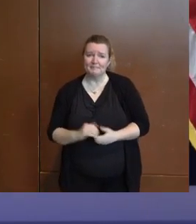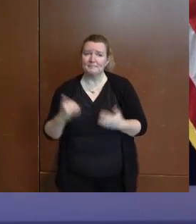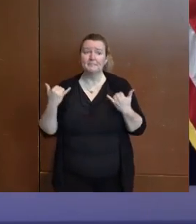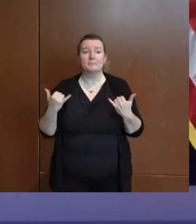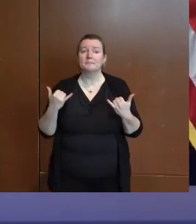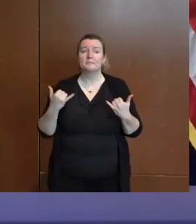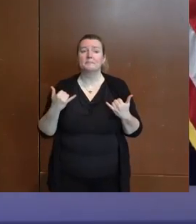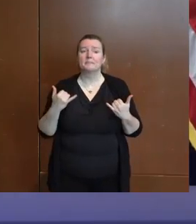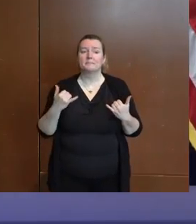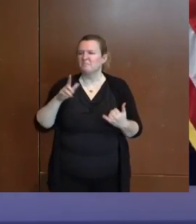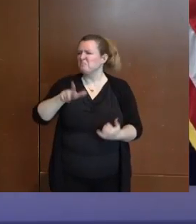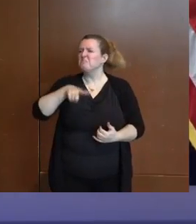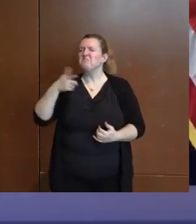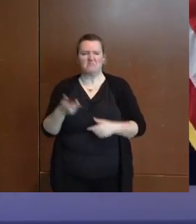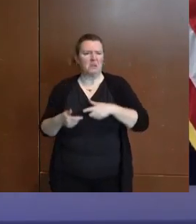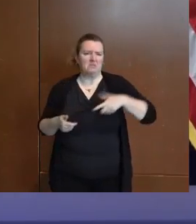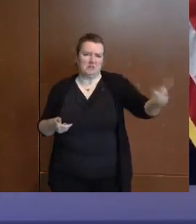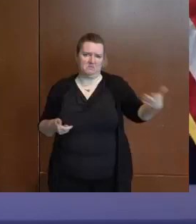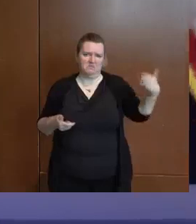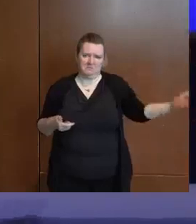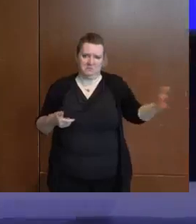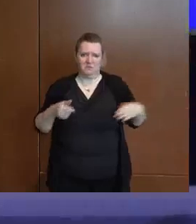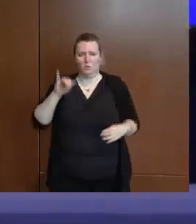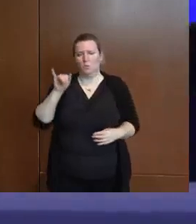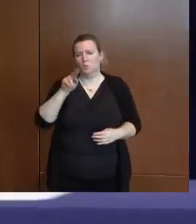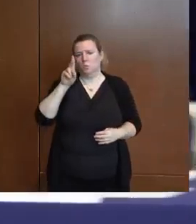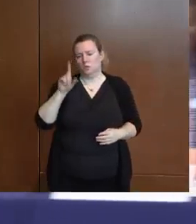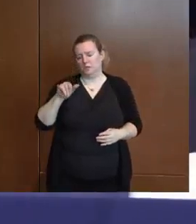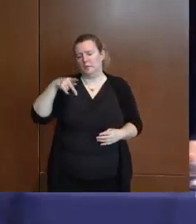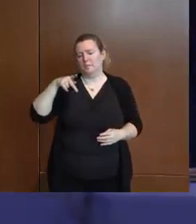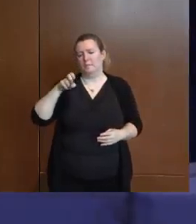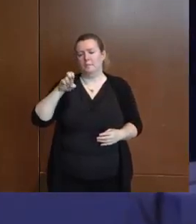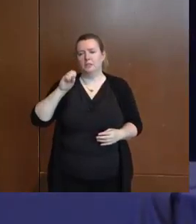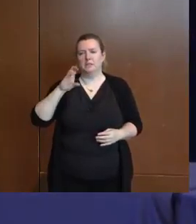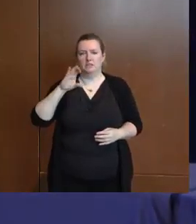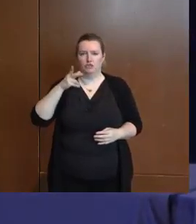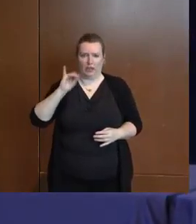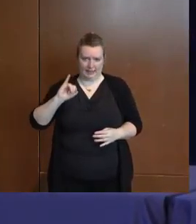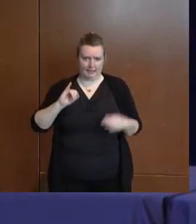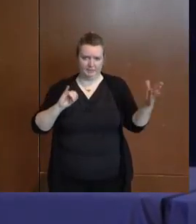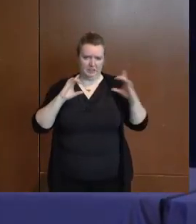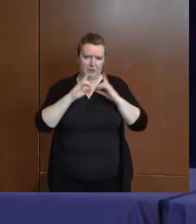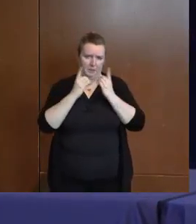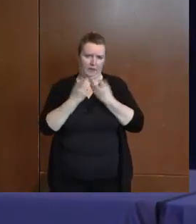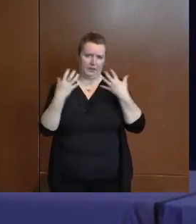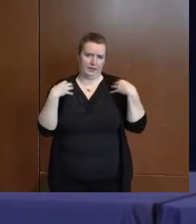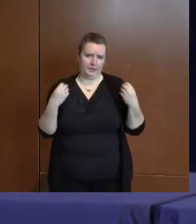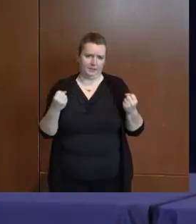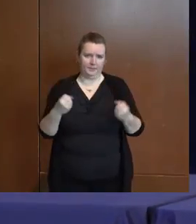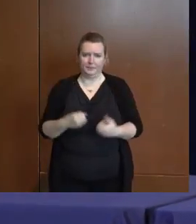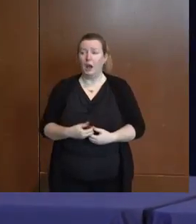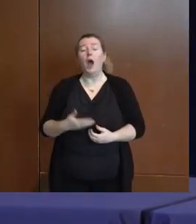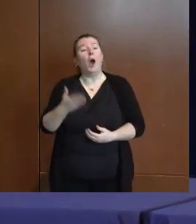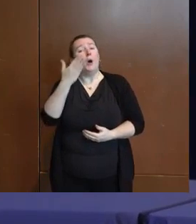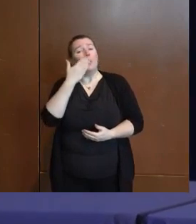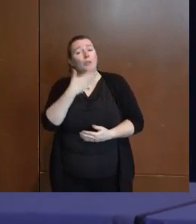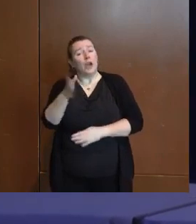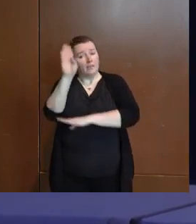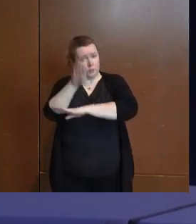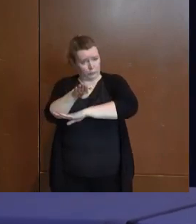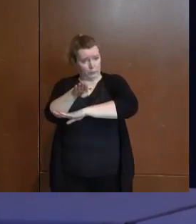Health, Judy Persicelli. Judy? Thank you, Governor. Well, good afternoon. As I've shared in the past, we continue to be